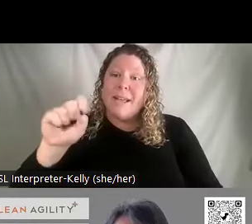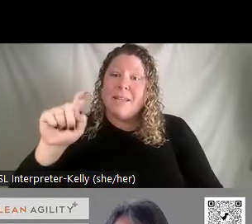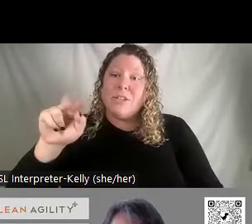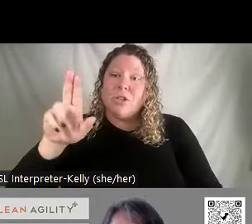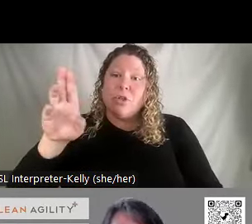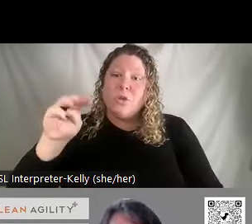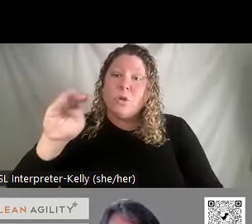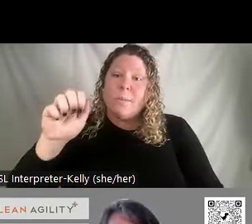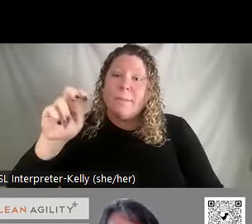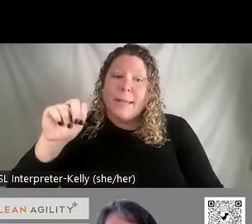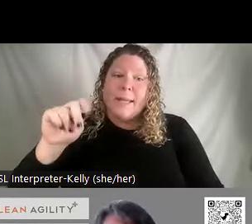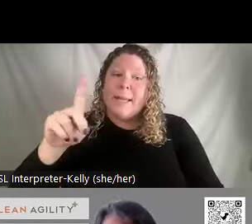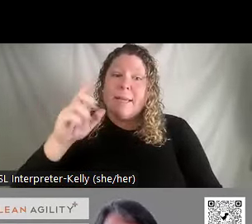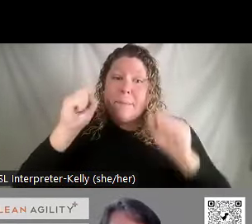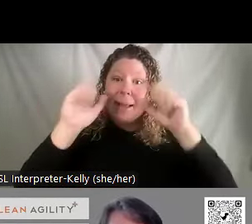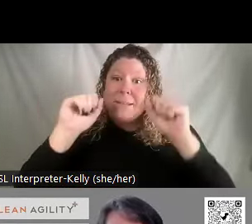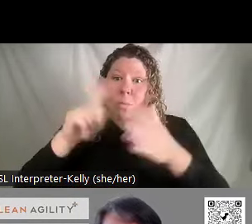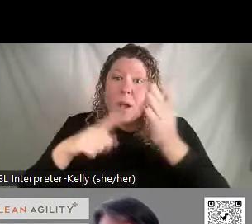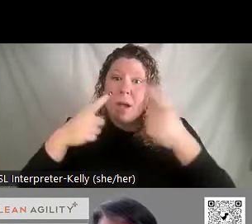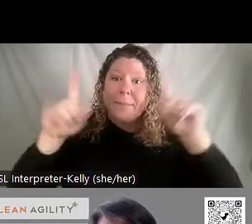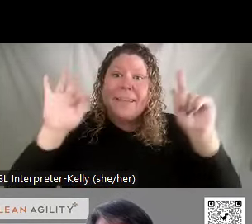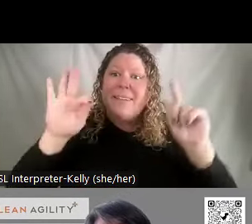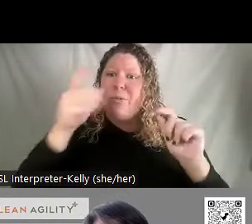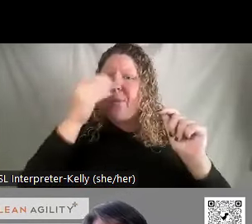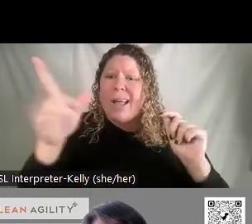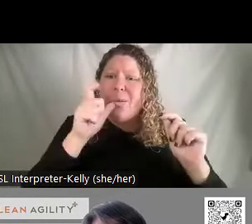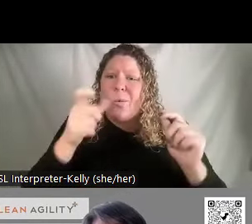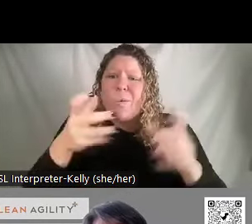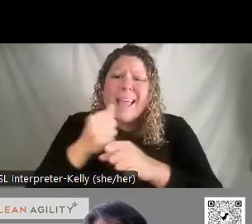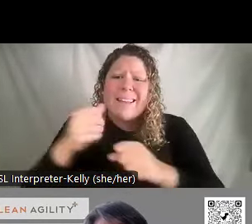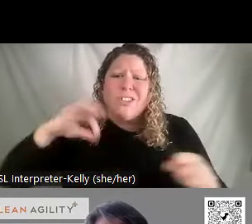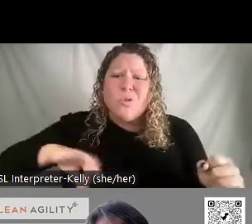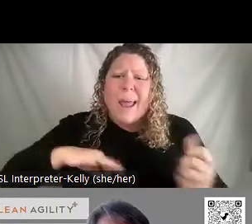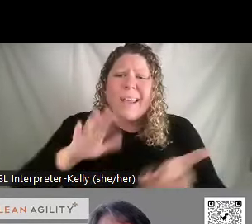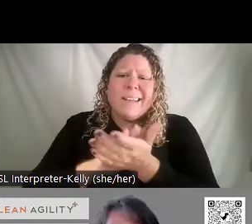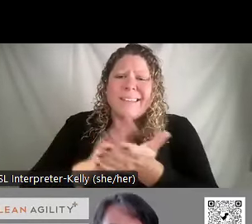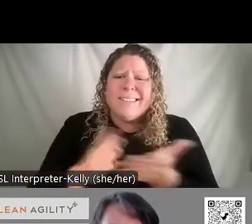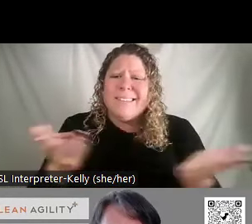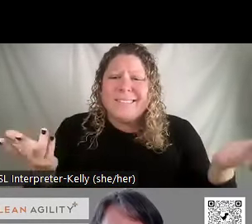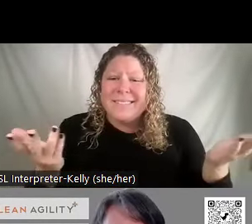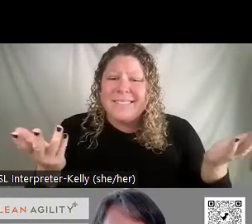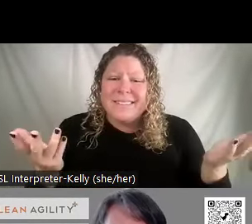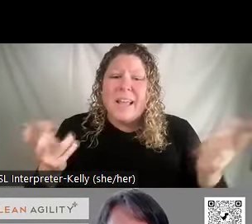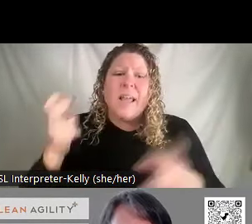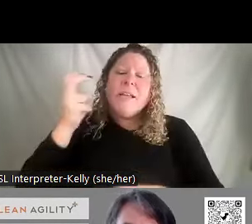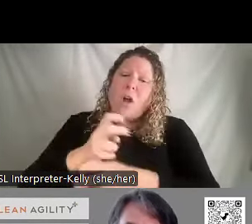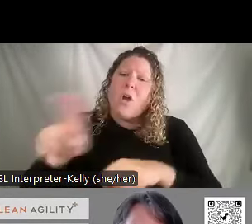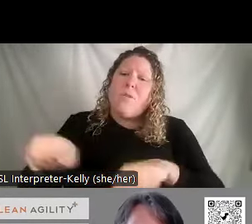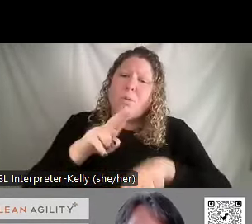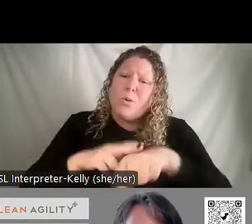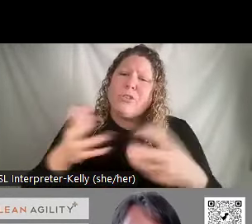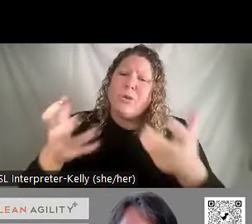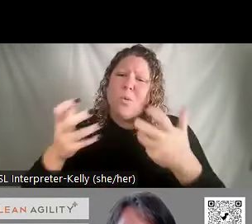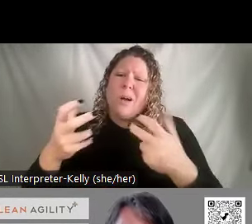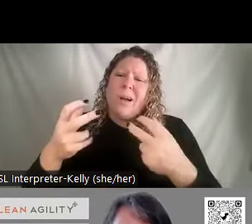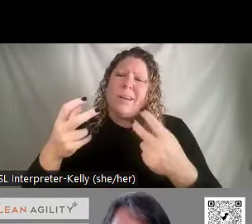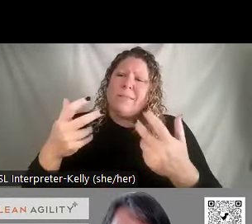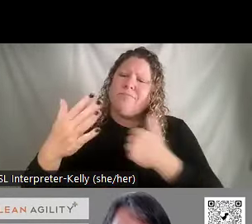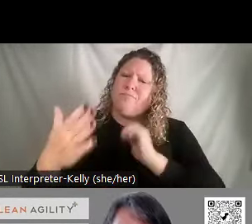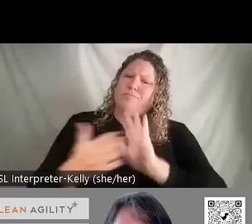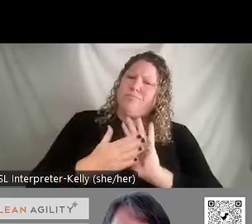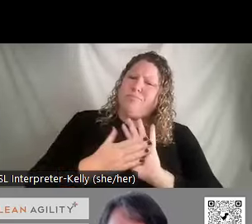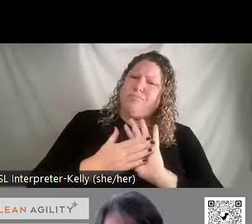gets the credit." And it's really hard sometimes not to want to get the credit yourself if you're the facilitator or the